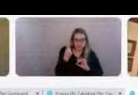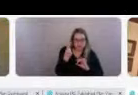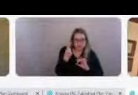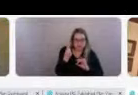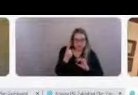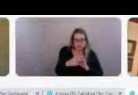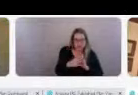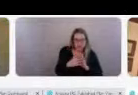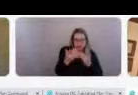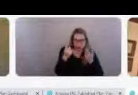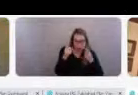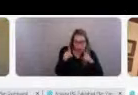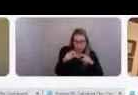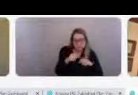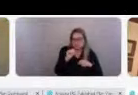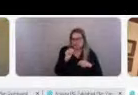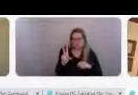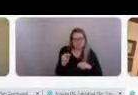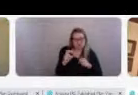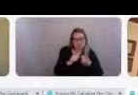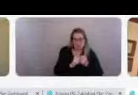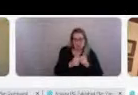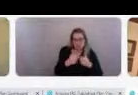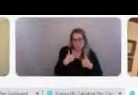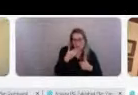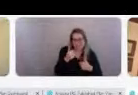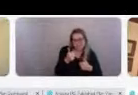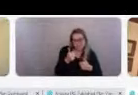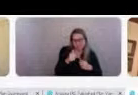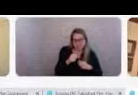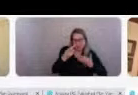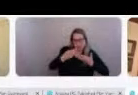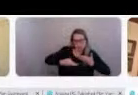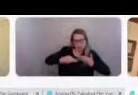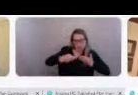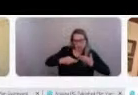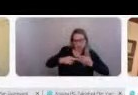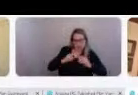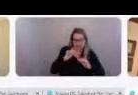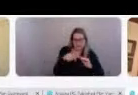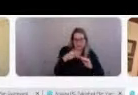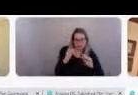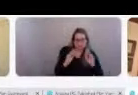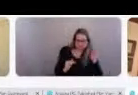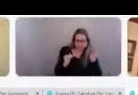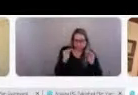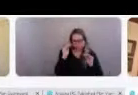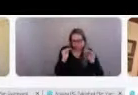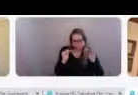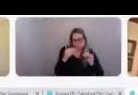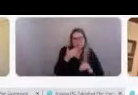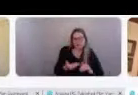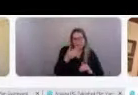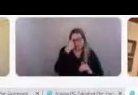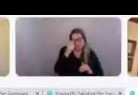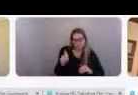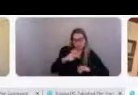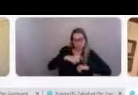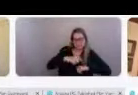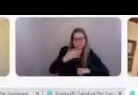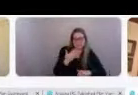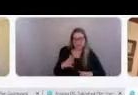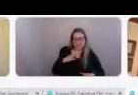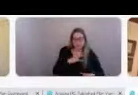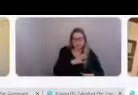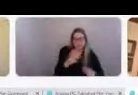no competition we do not get the best outcome it's all about balance thank you for the time thank you commissions for what